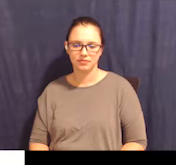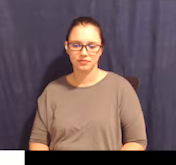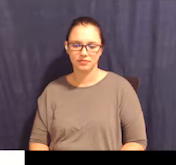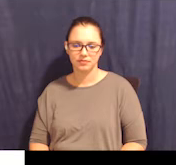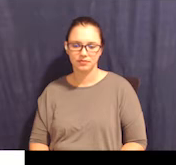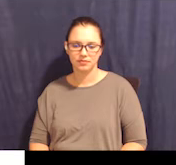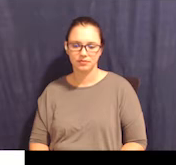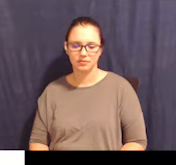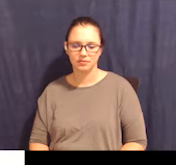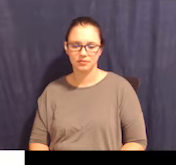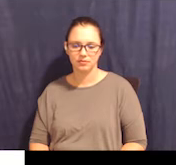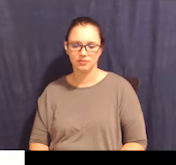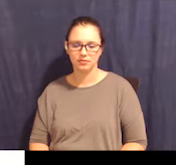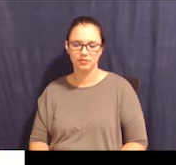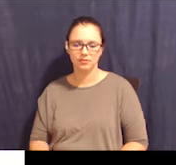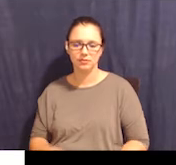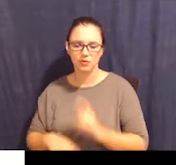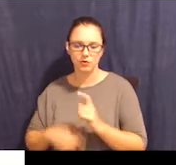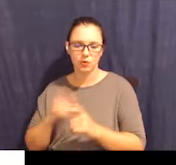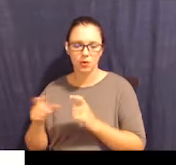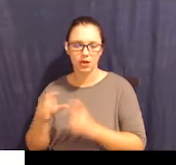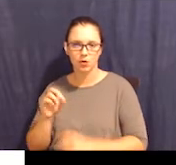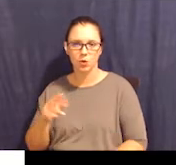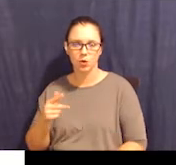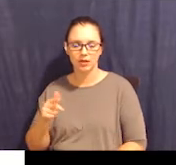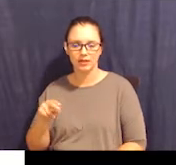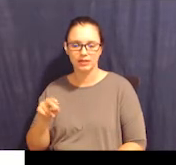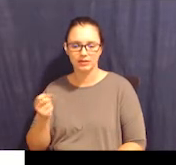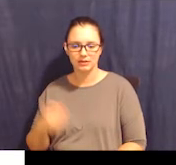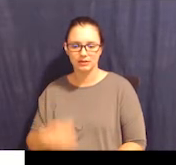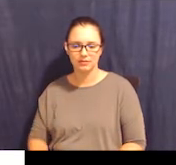Mom decides. Yes.